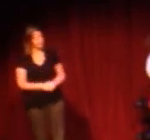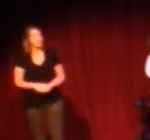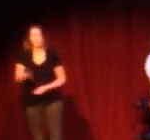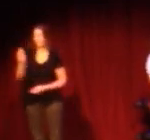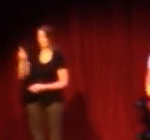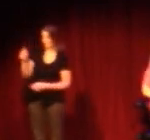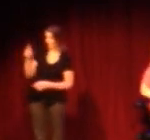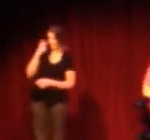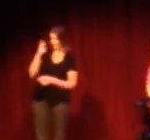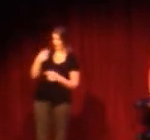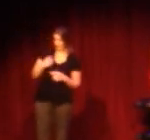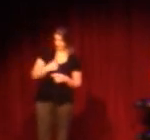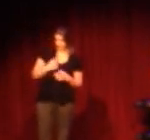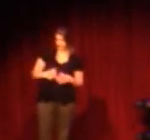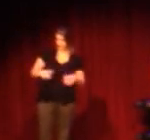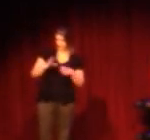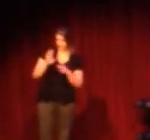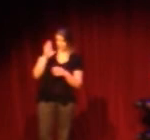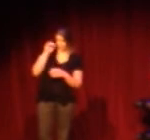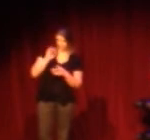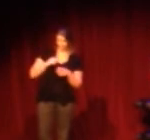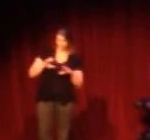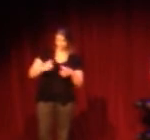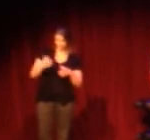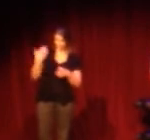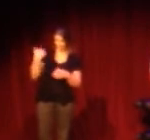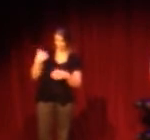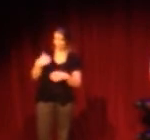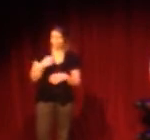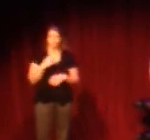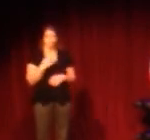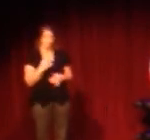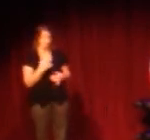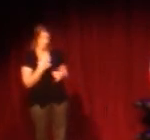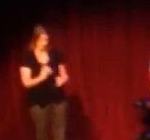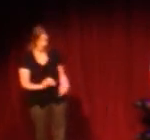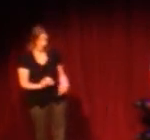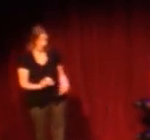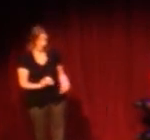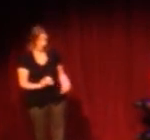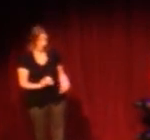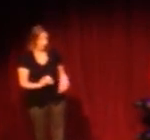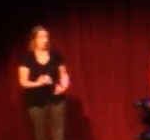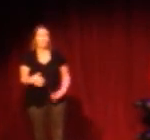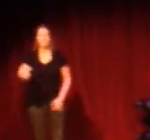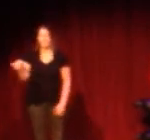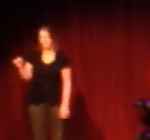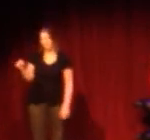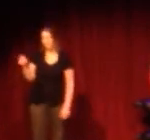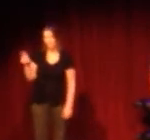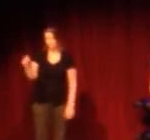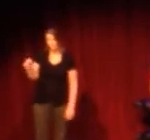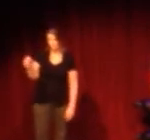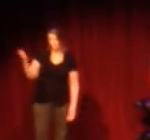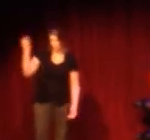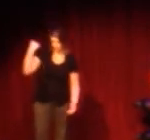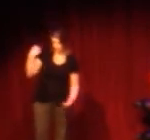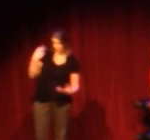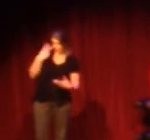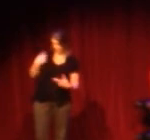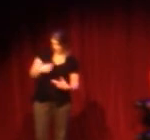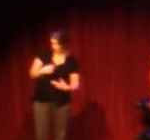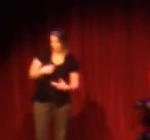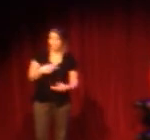Brad, have you ever seen the Bucket Boys before? Like, right now. Yes or no? Have you ever seen the Bucket Boys before?